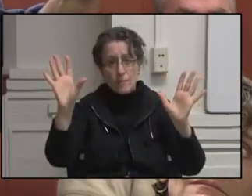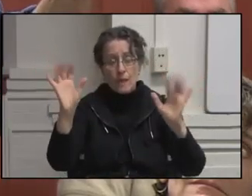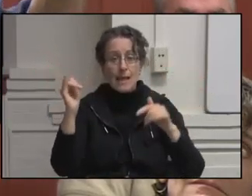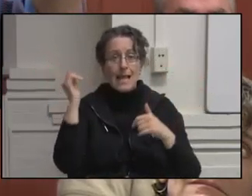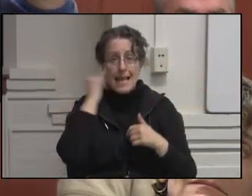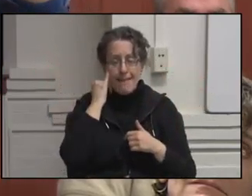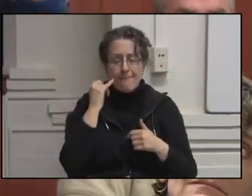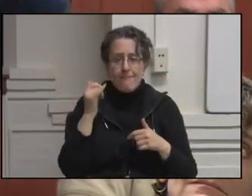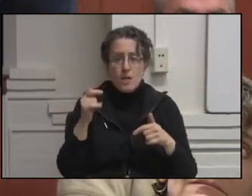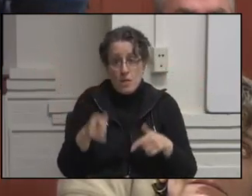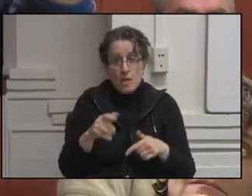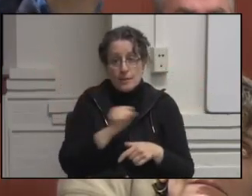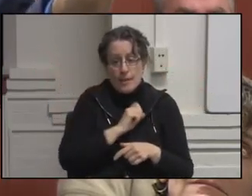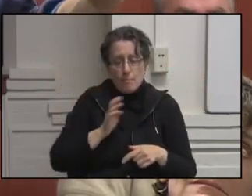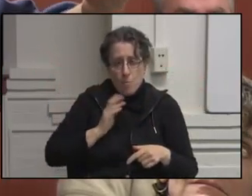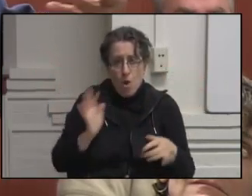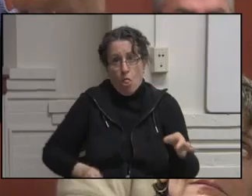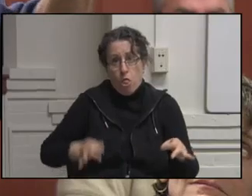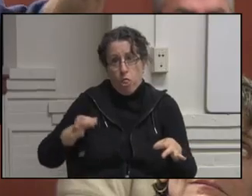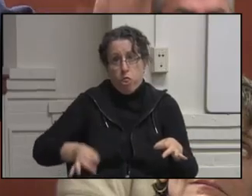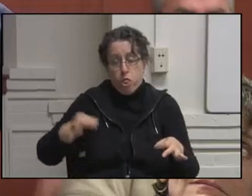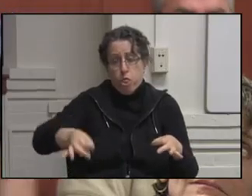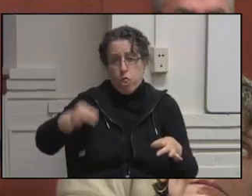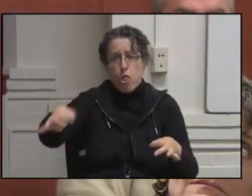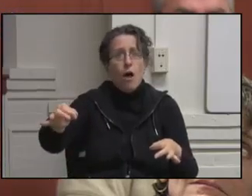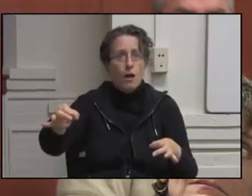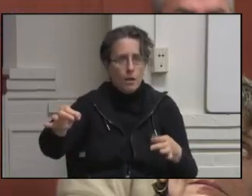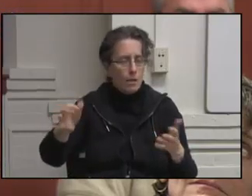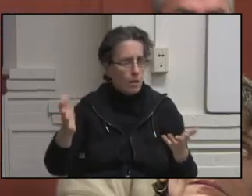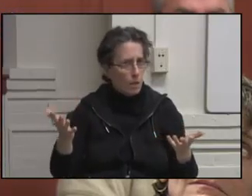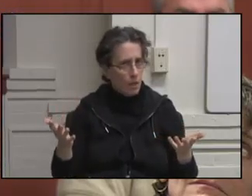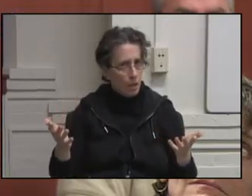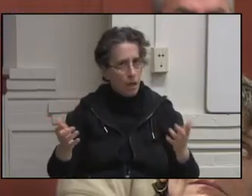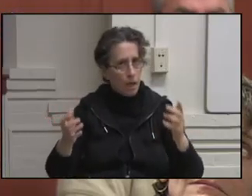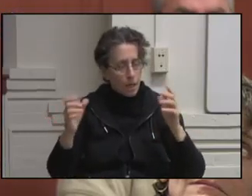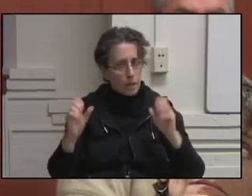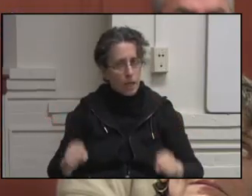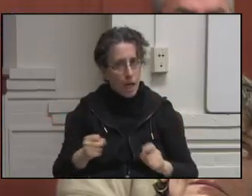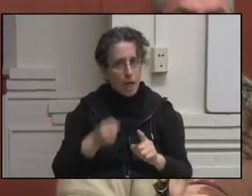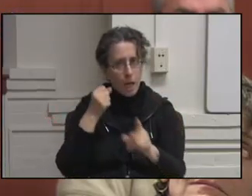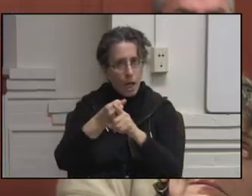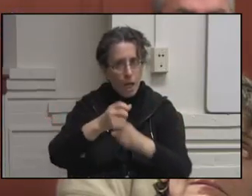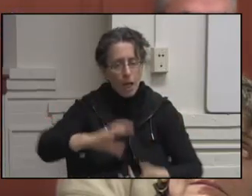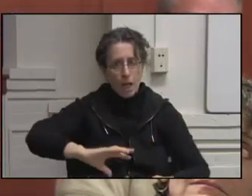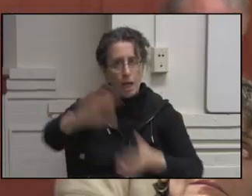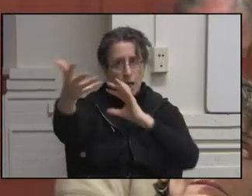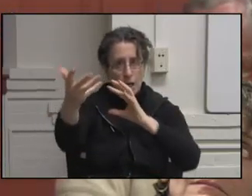there is a groundswell among the people